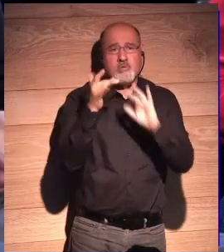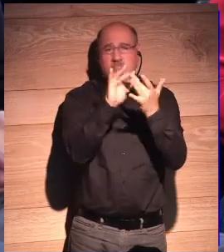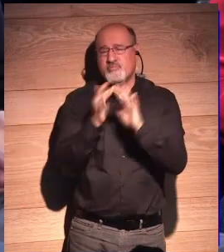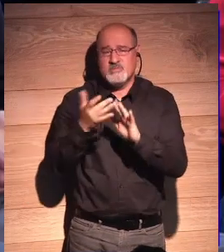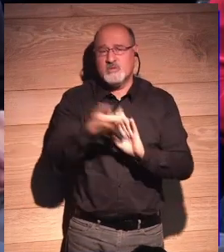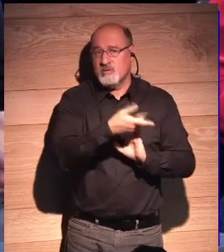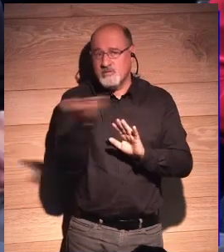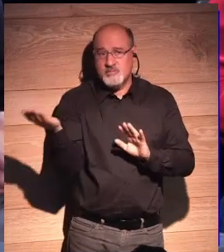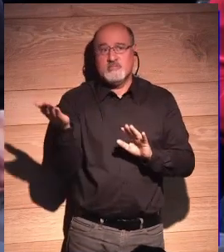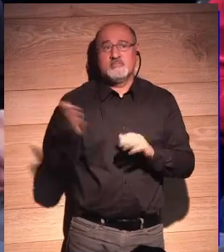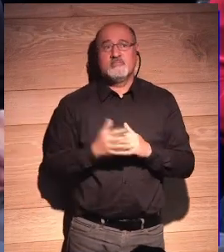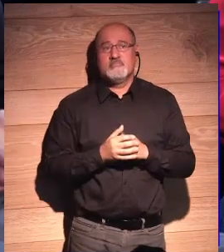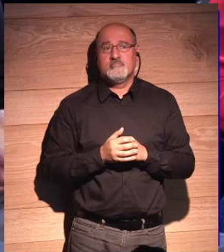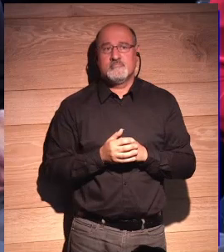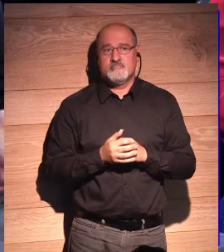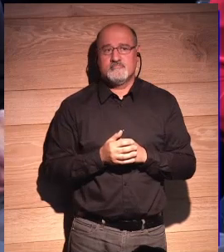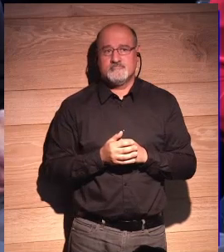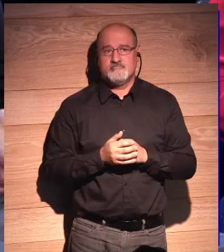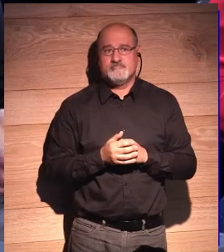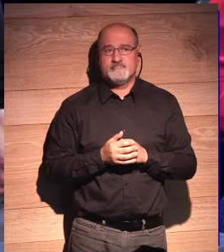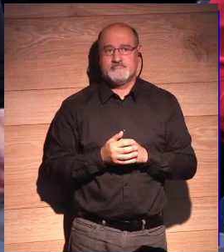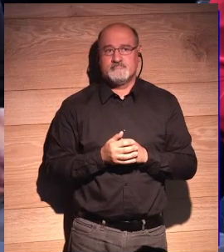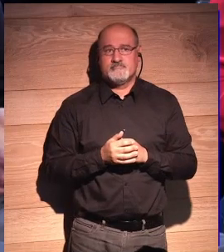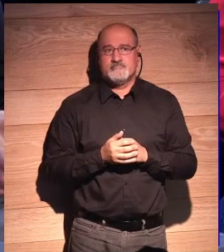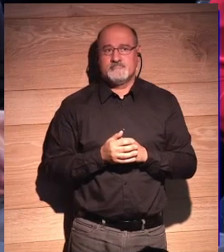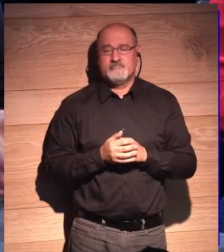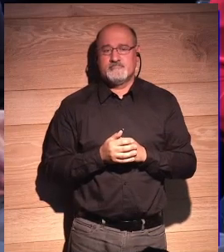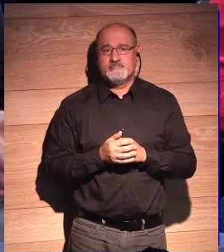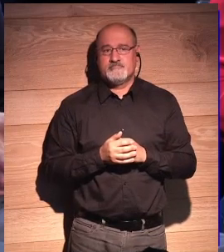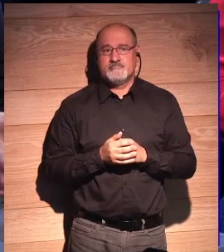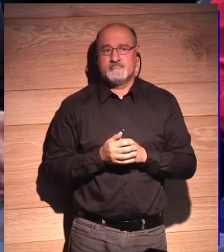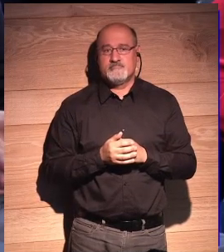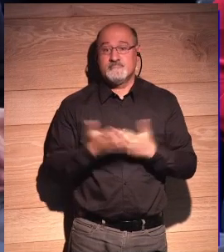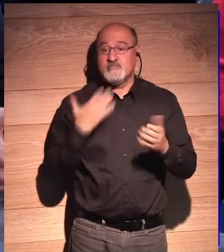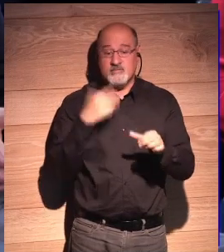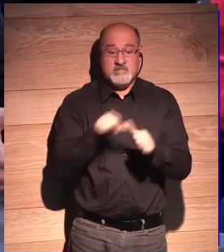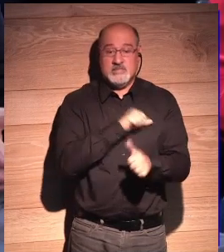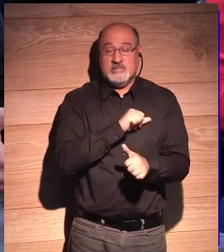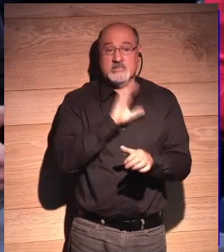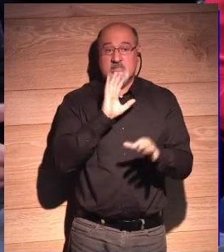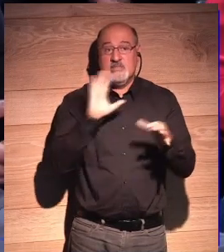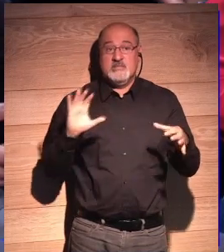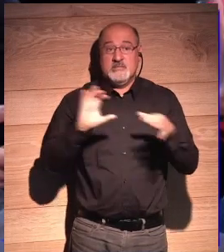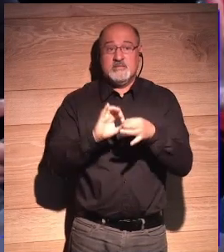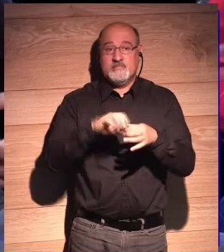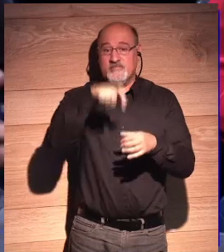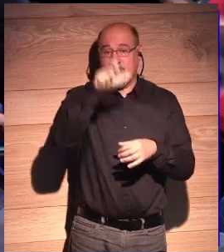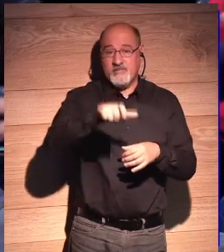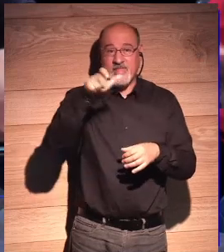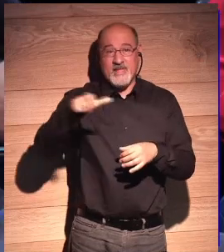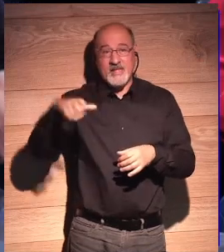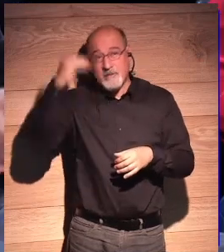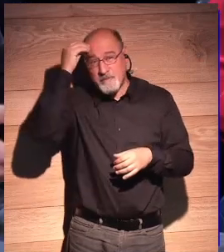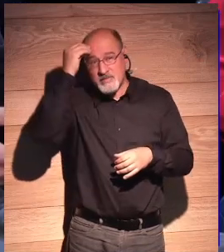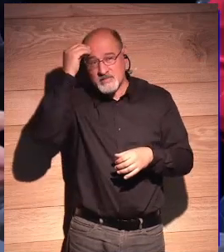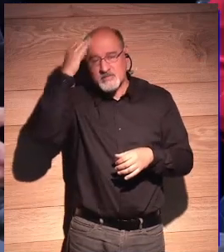anybody that I lived nearby, really, that I was friends with. But I think people